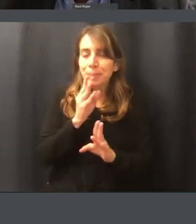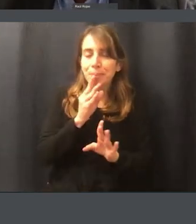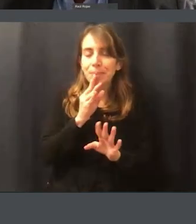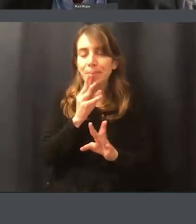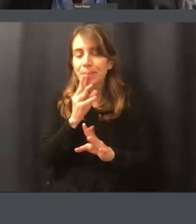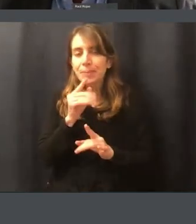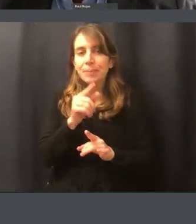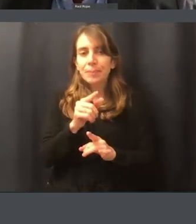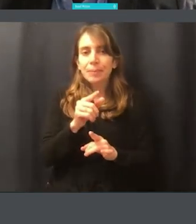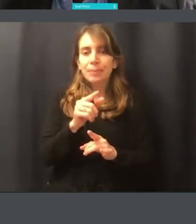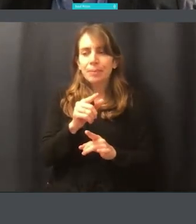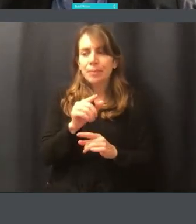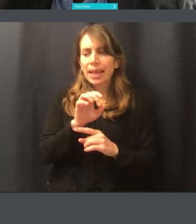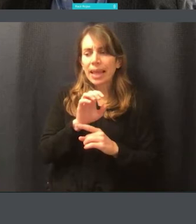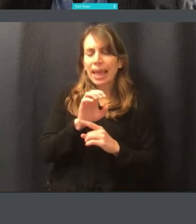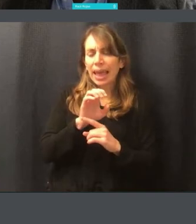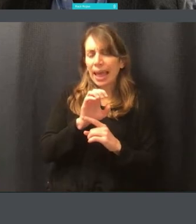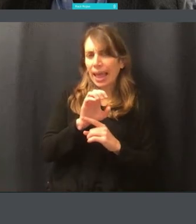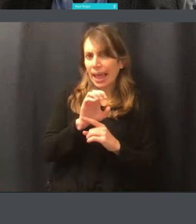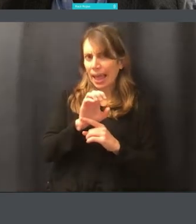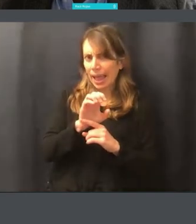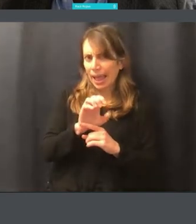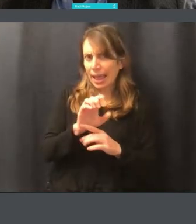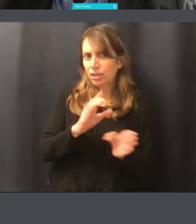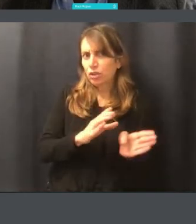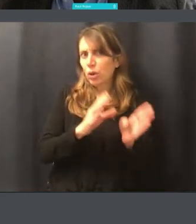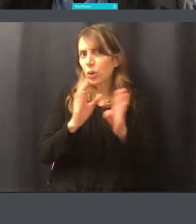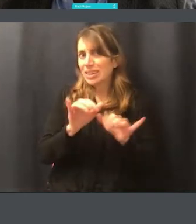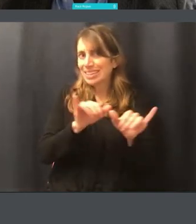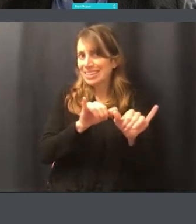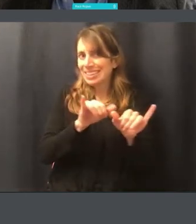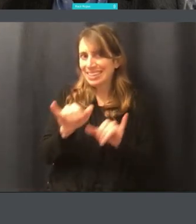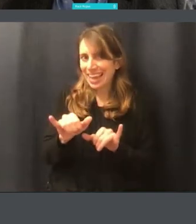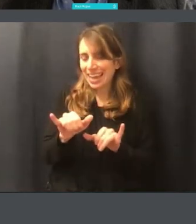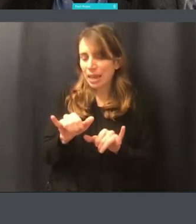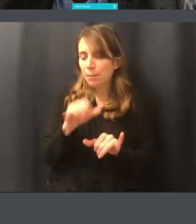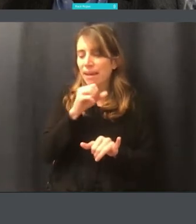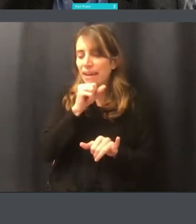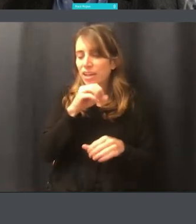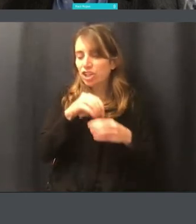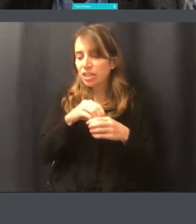Okay. Y luego? At the same age, but in Spanish.